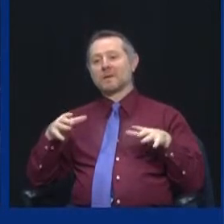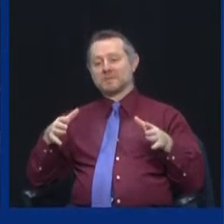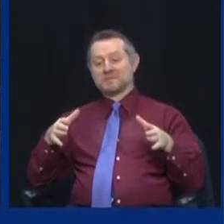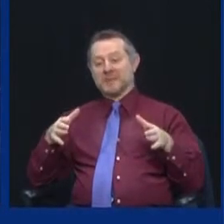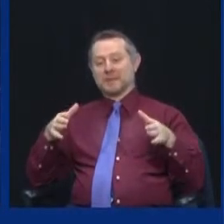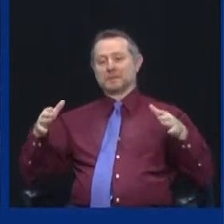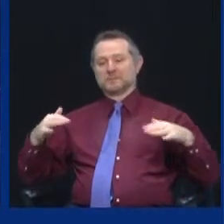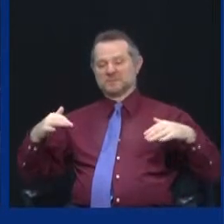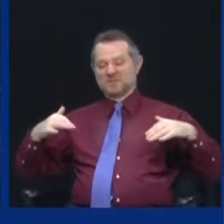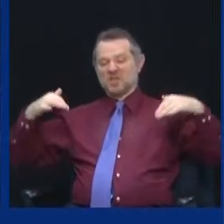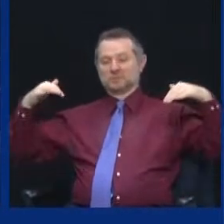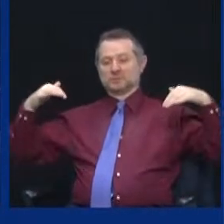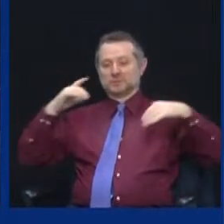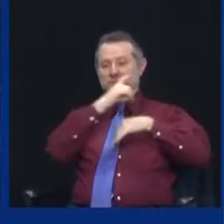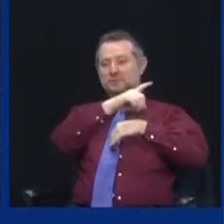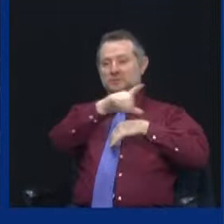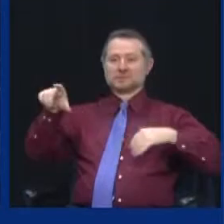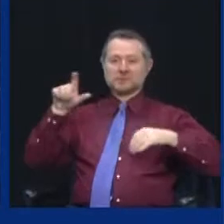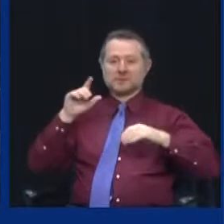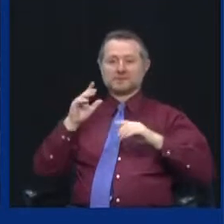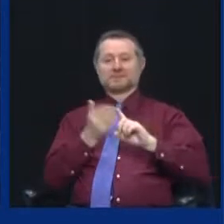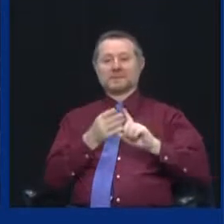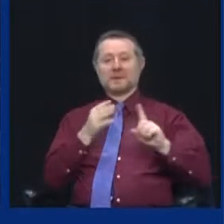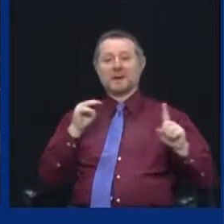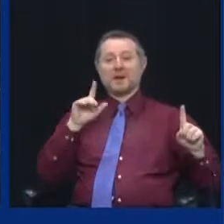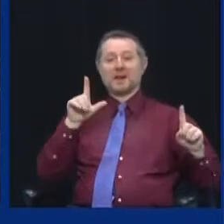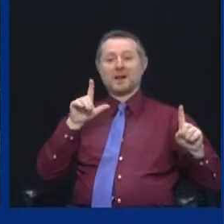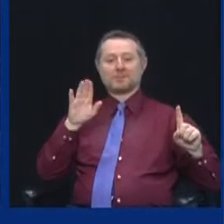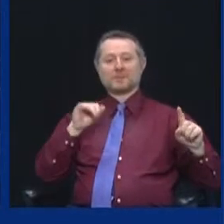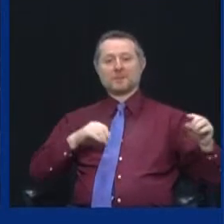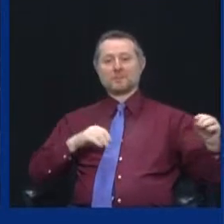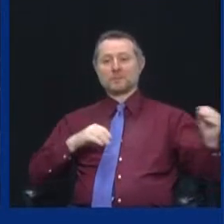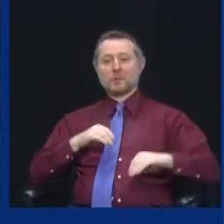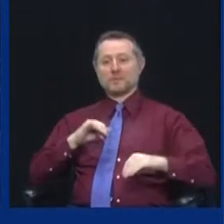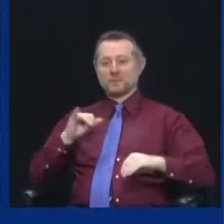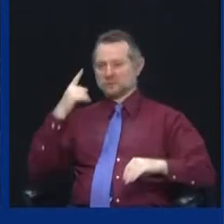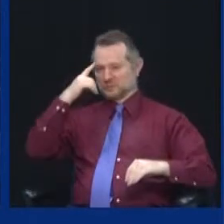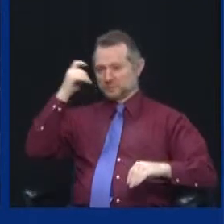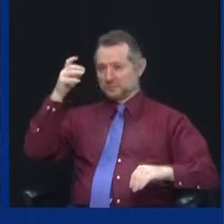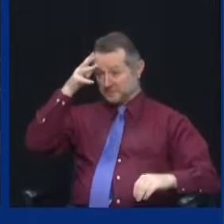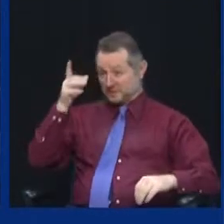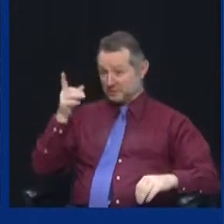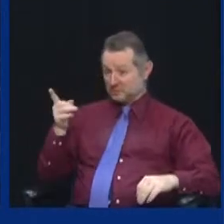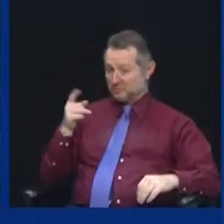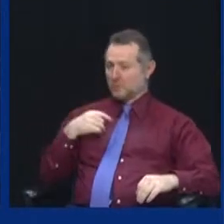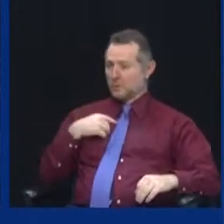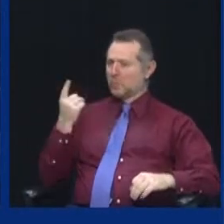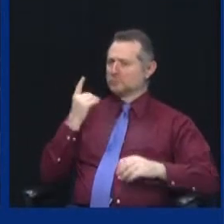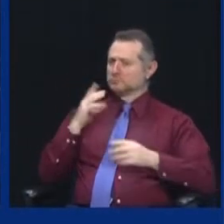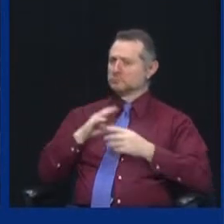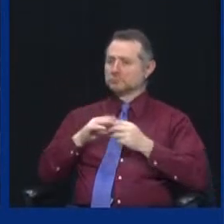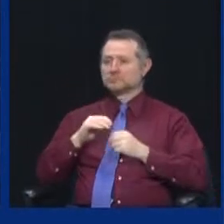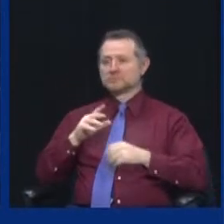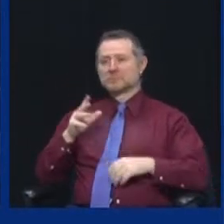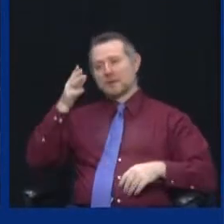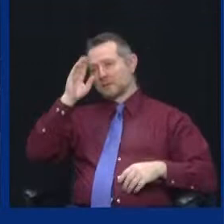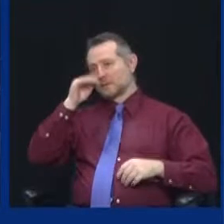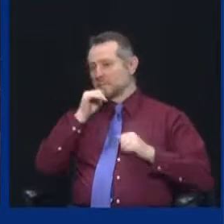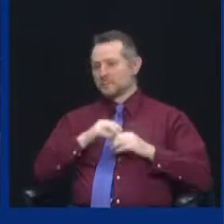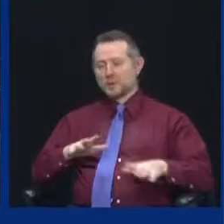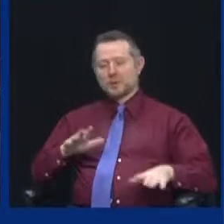Buffalo. That was the dream. My father used to say, God bless his soul, remember the